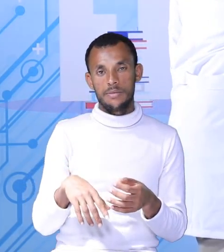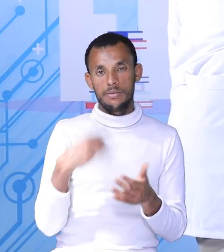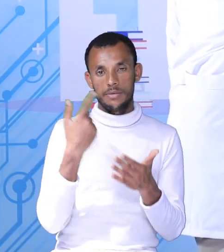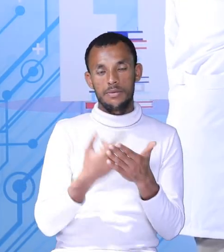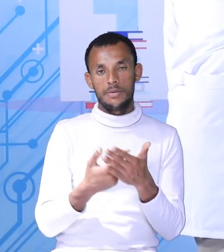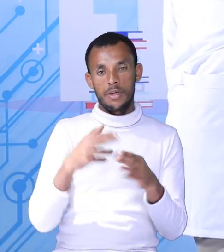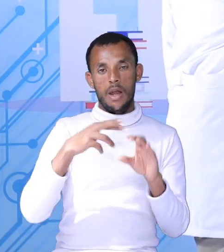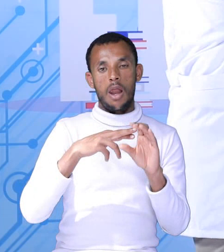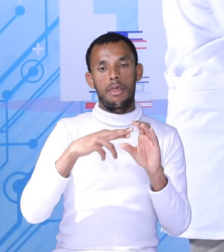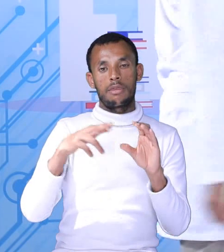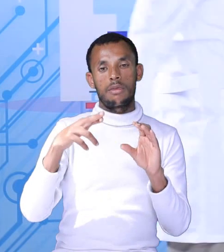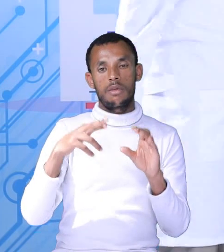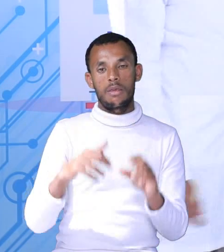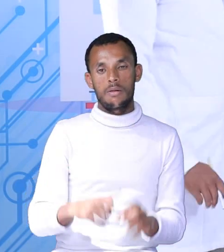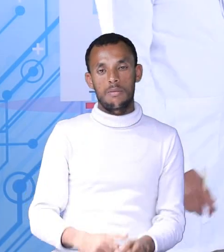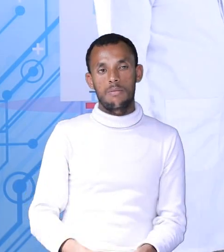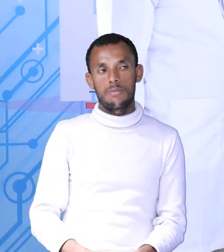This is radius.